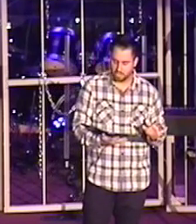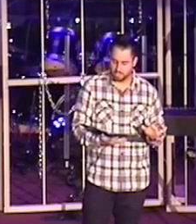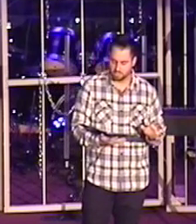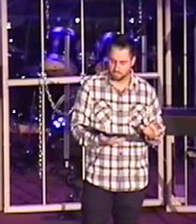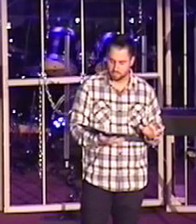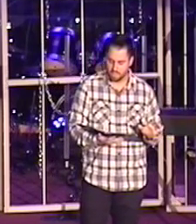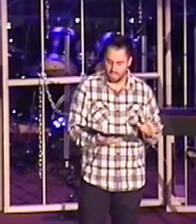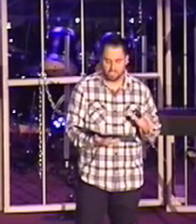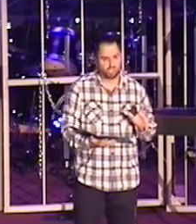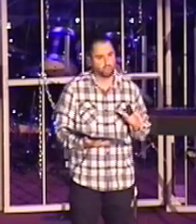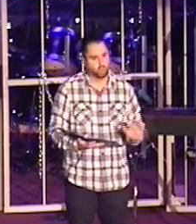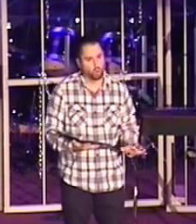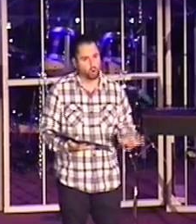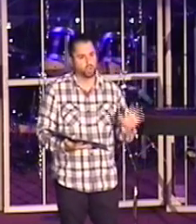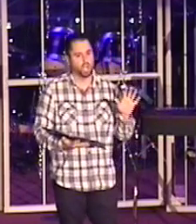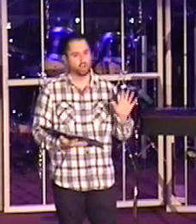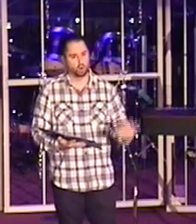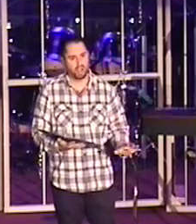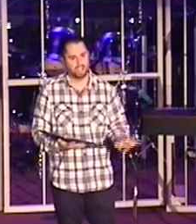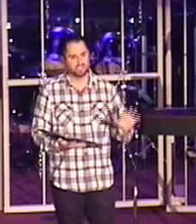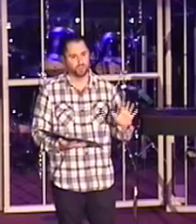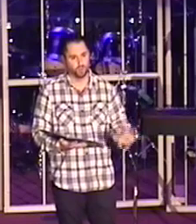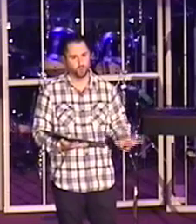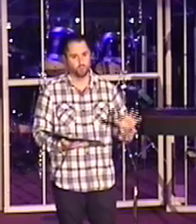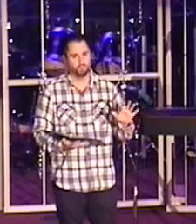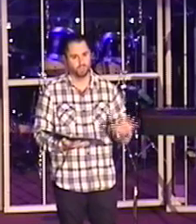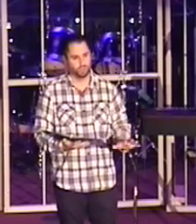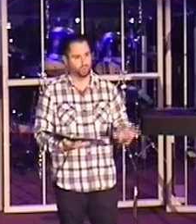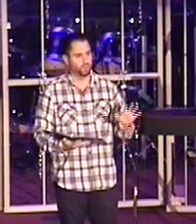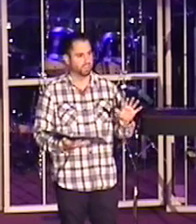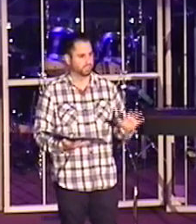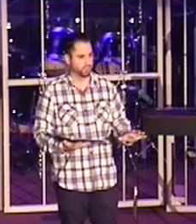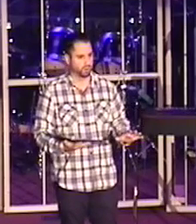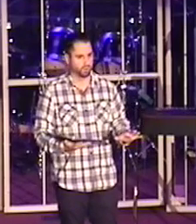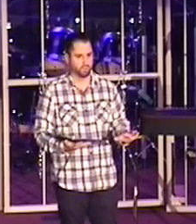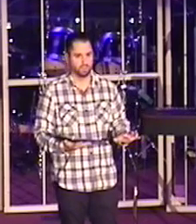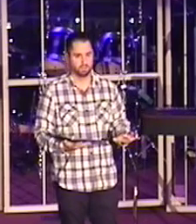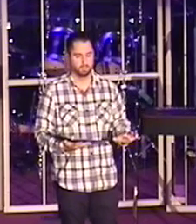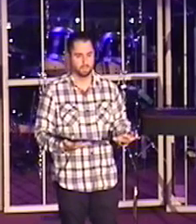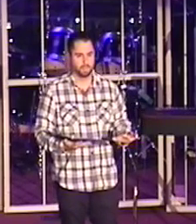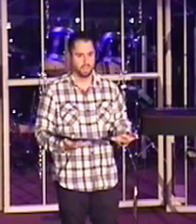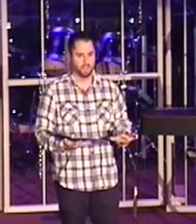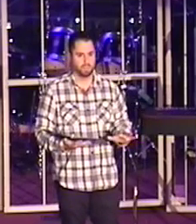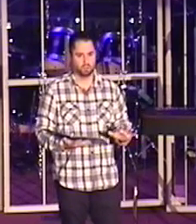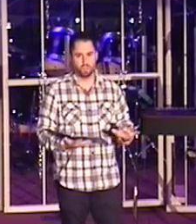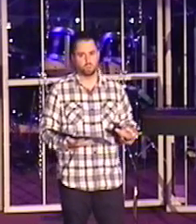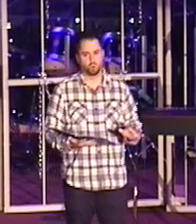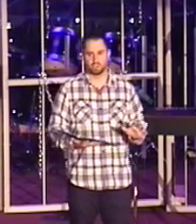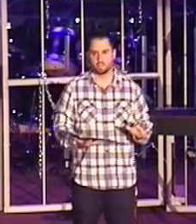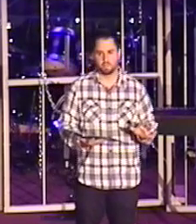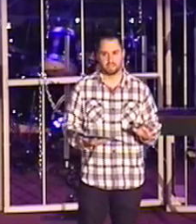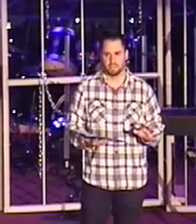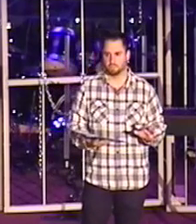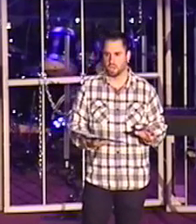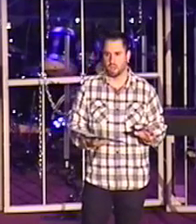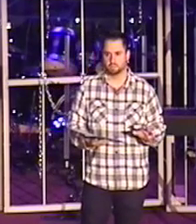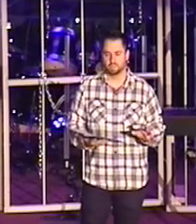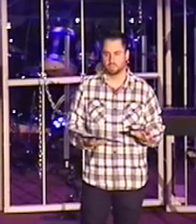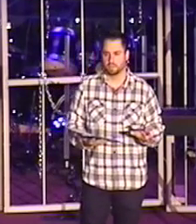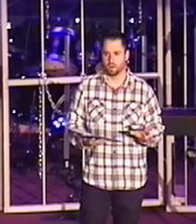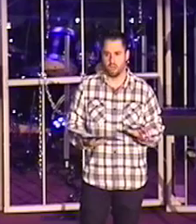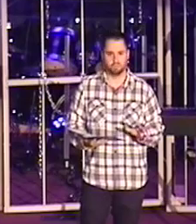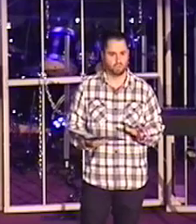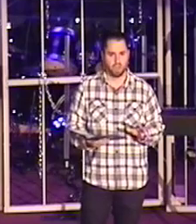the inheritance. It is the Lord Christ whom you serve. Man, we can work some messed up